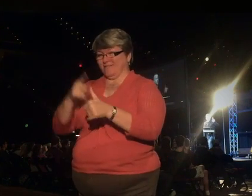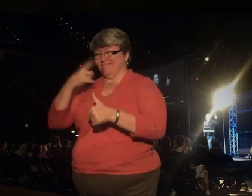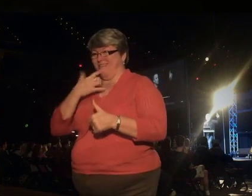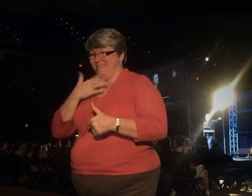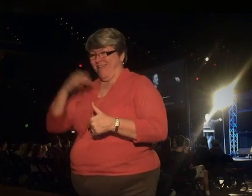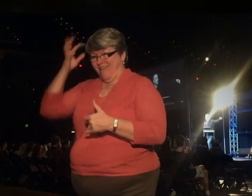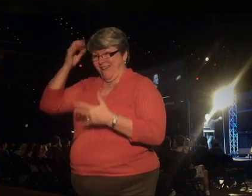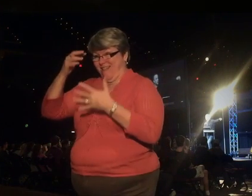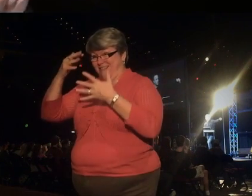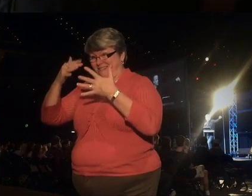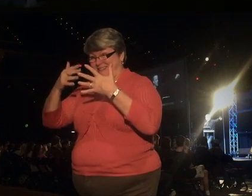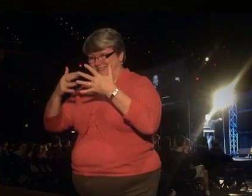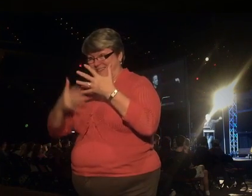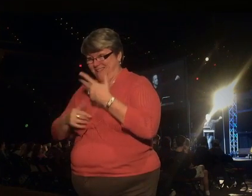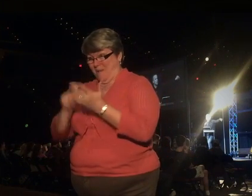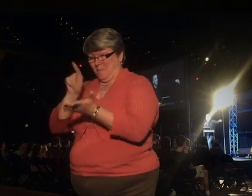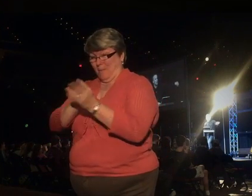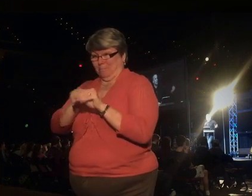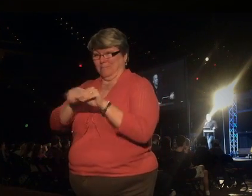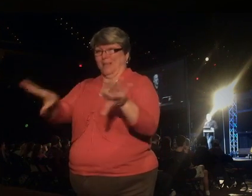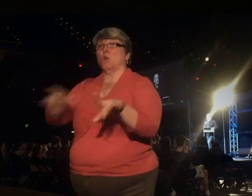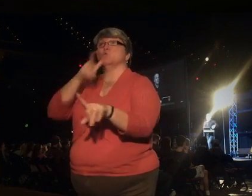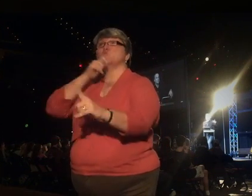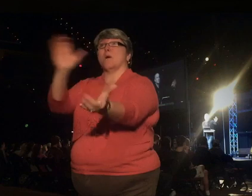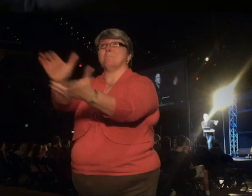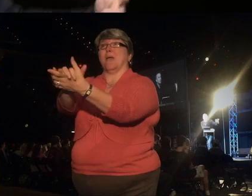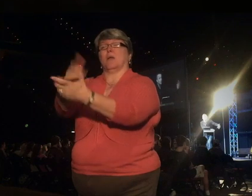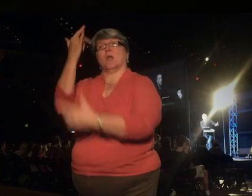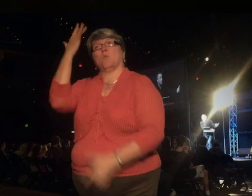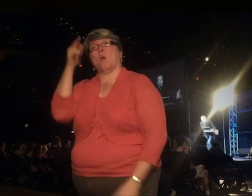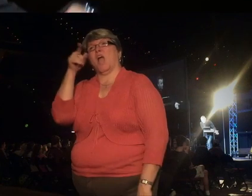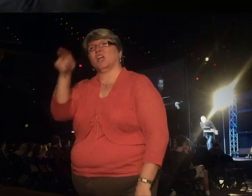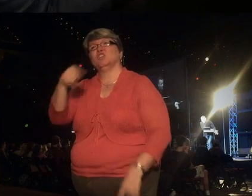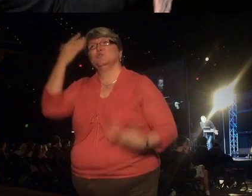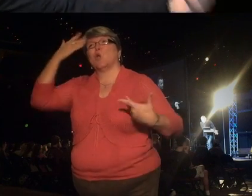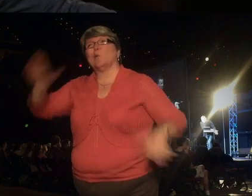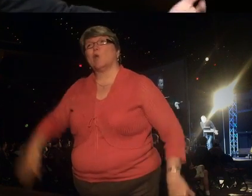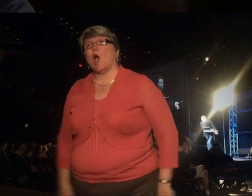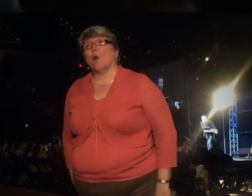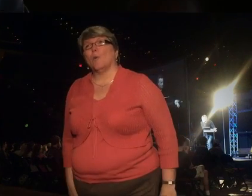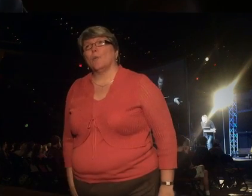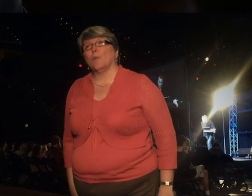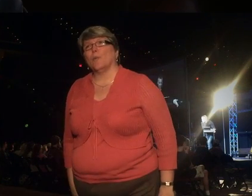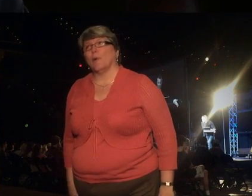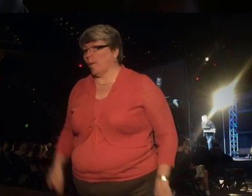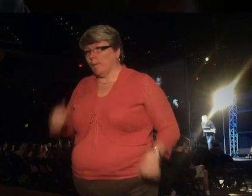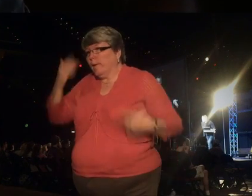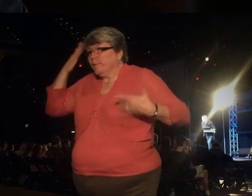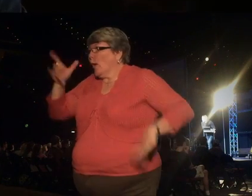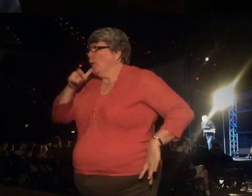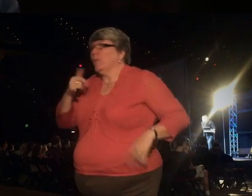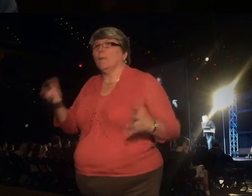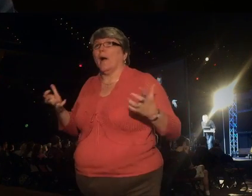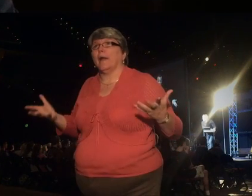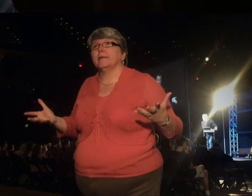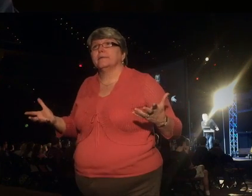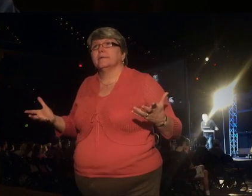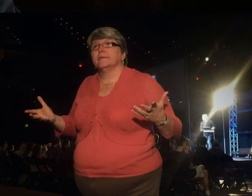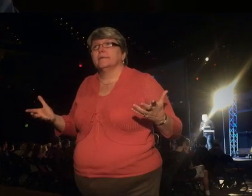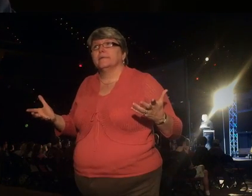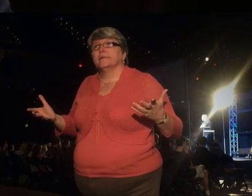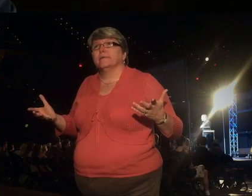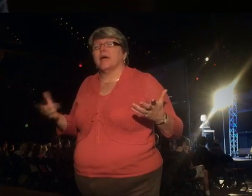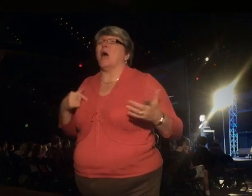want to put out the person you'll actually marry. Why? Because you don't know. We don't know. And I'll